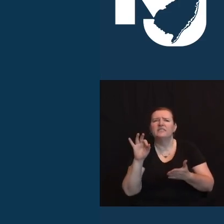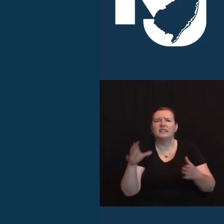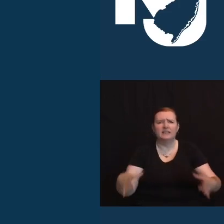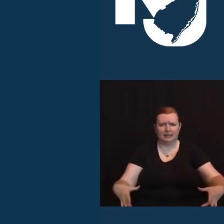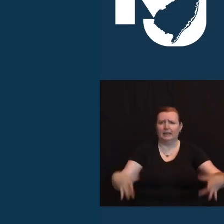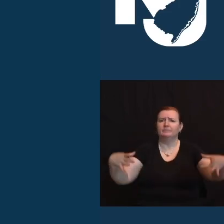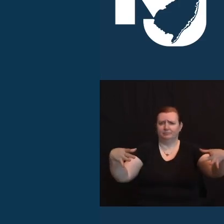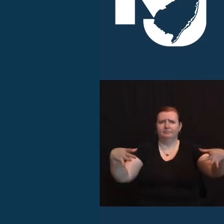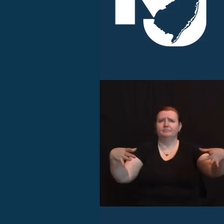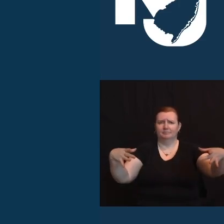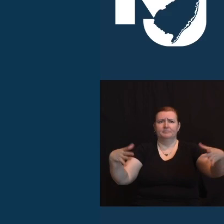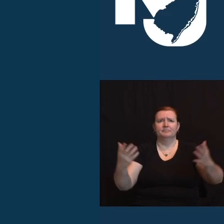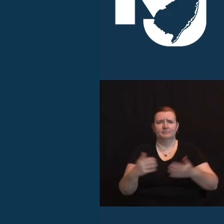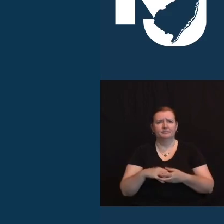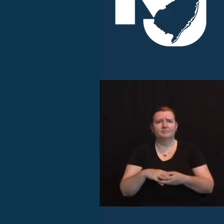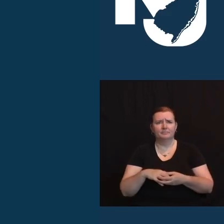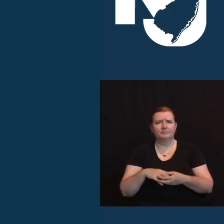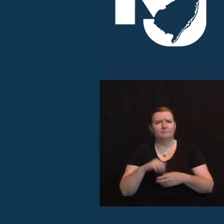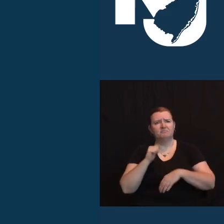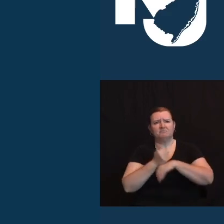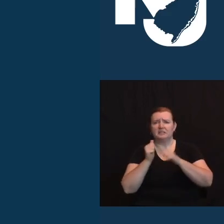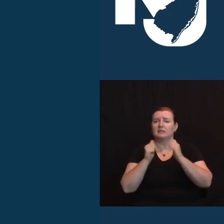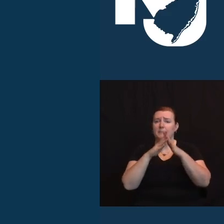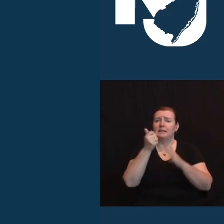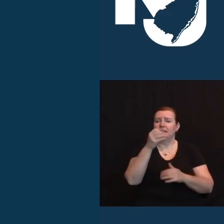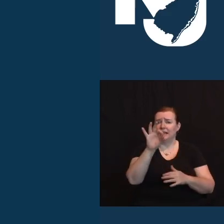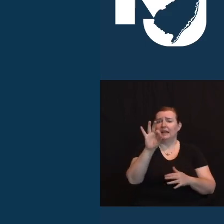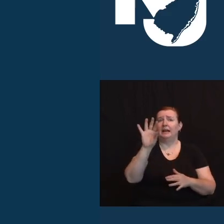in 1998 by Linda Sherman on the